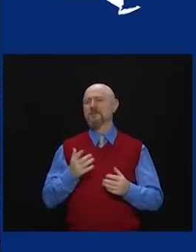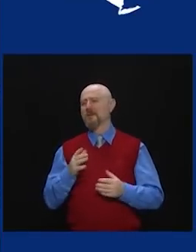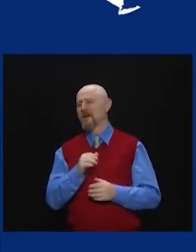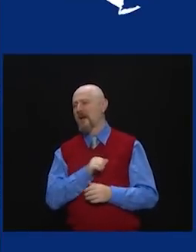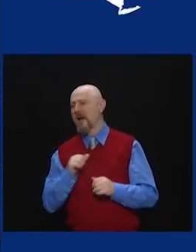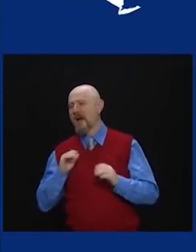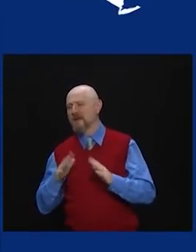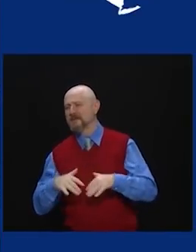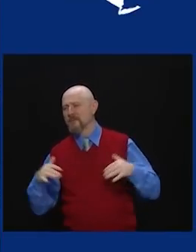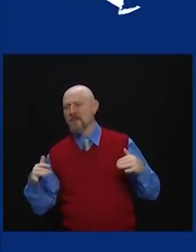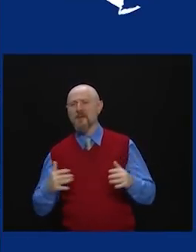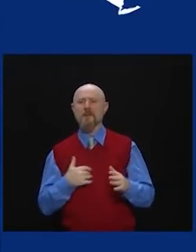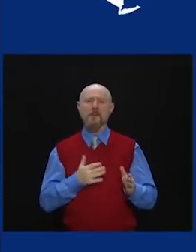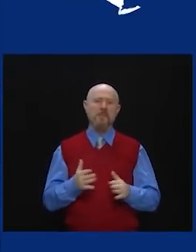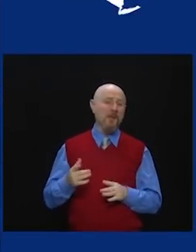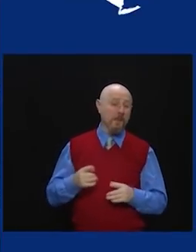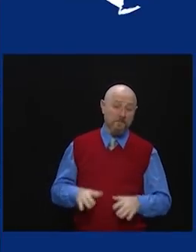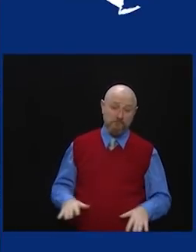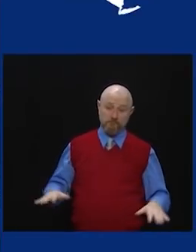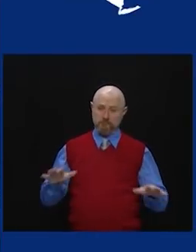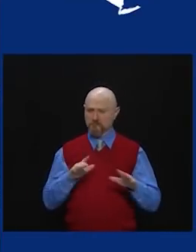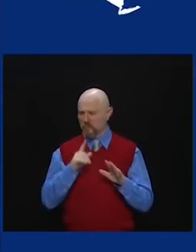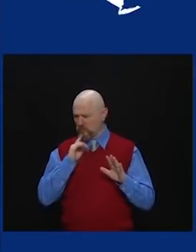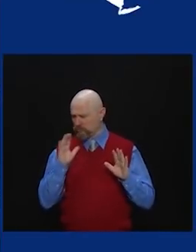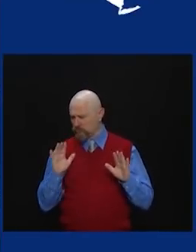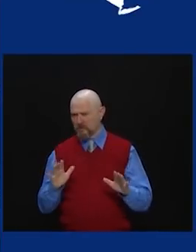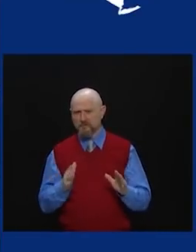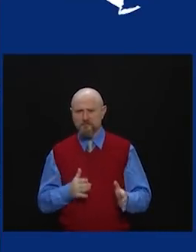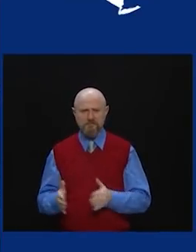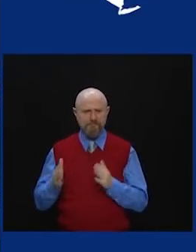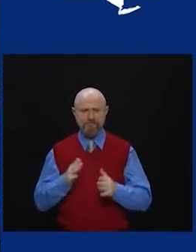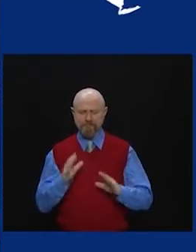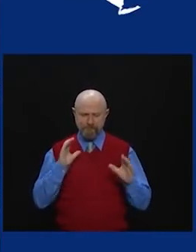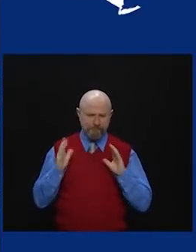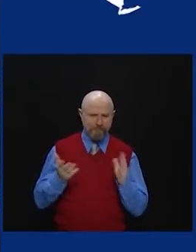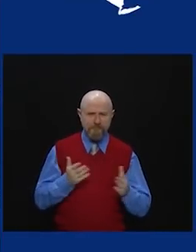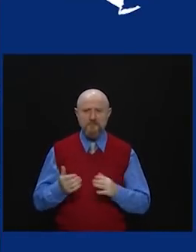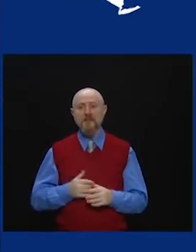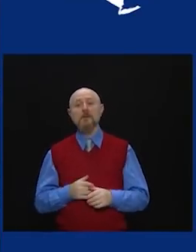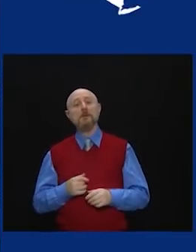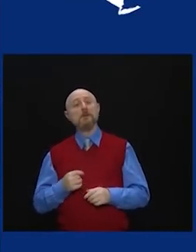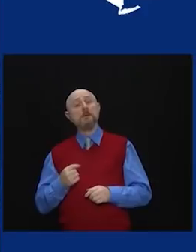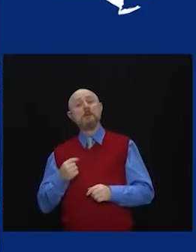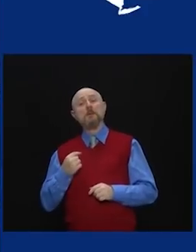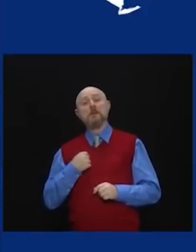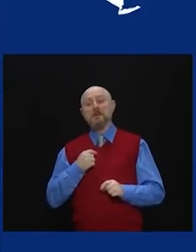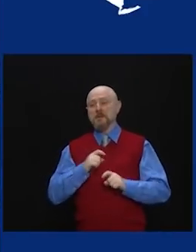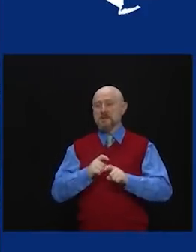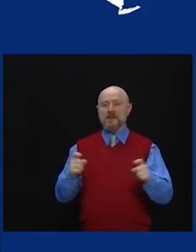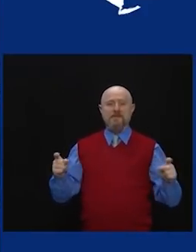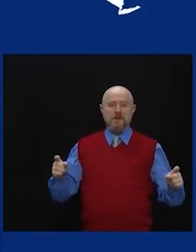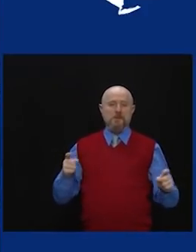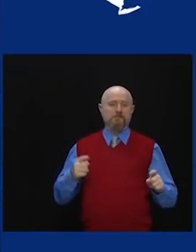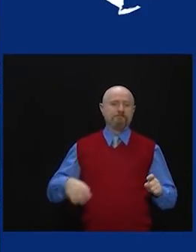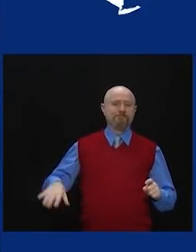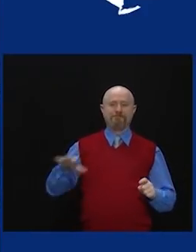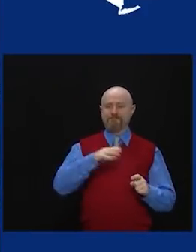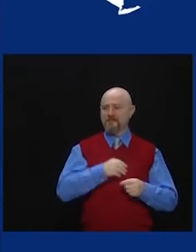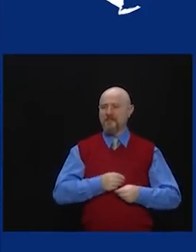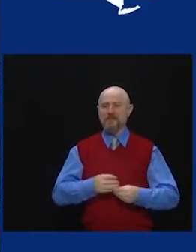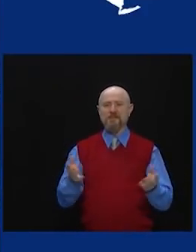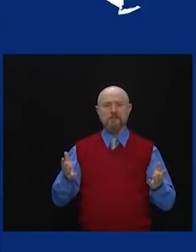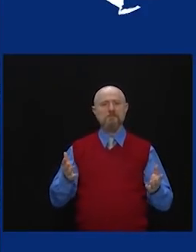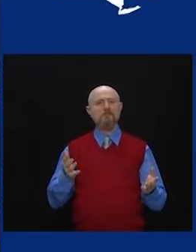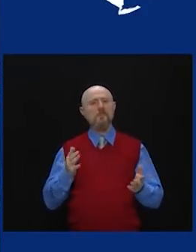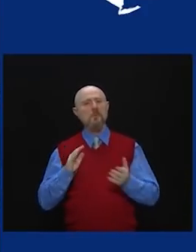front line, hearing the needs of their constituents. So we also are distributing them directly to the legislators for them to give out to their community